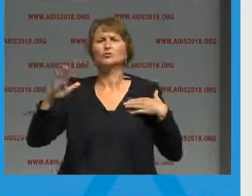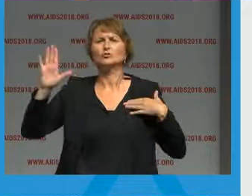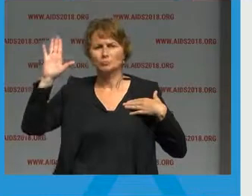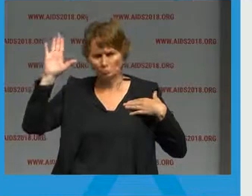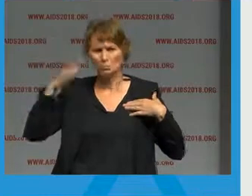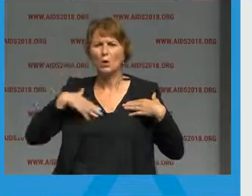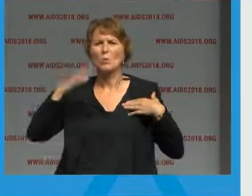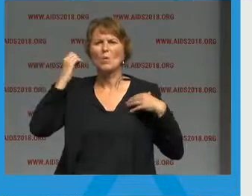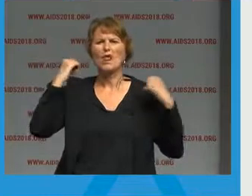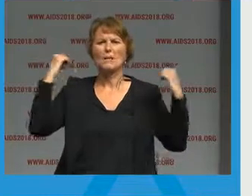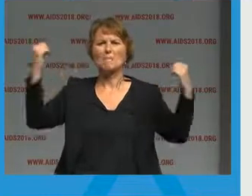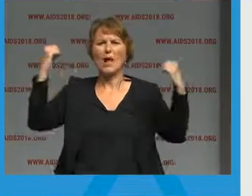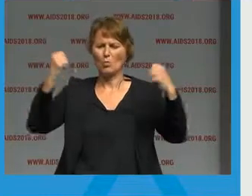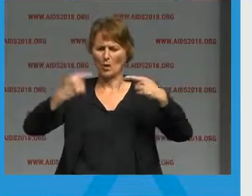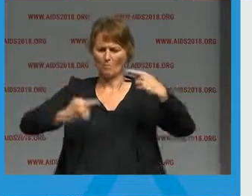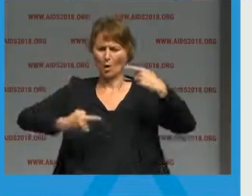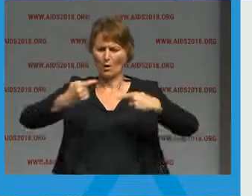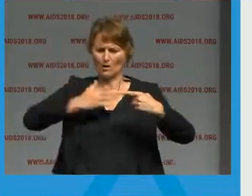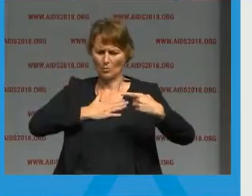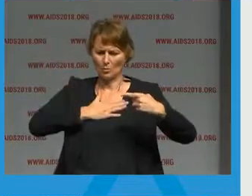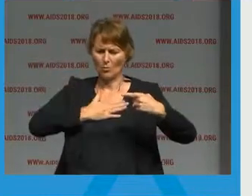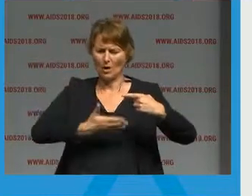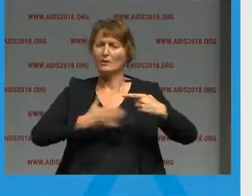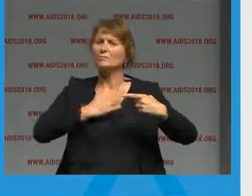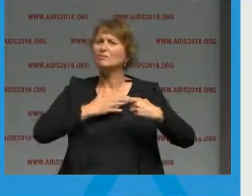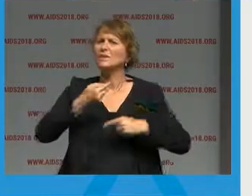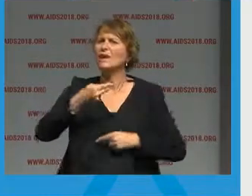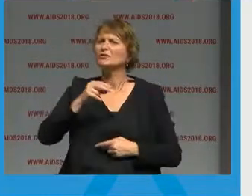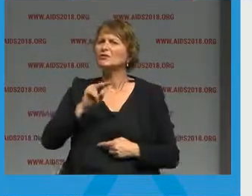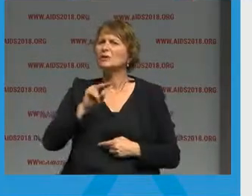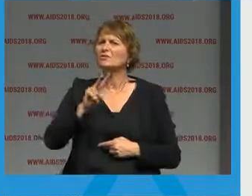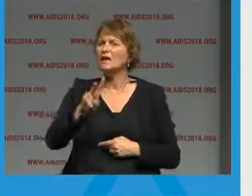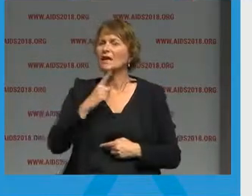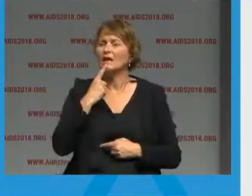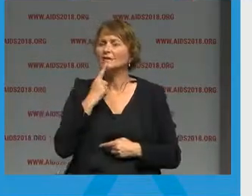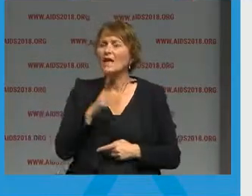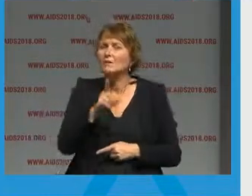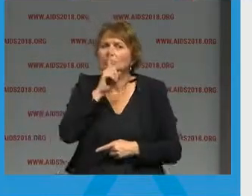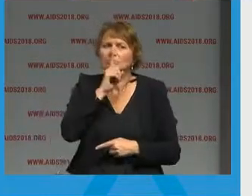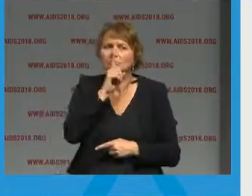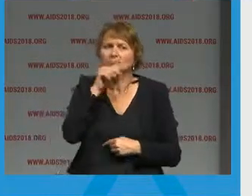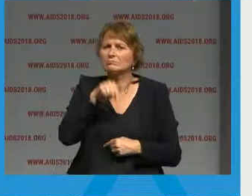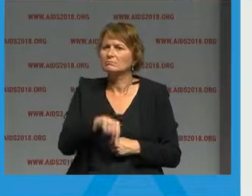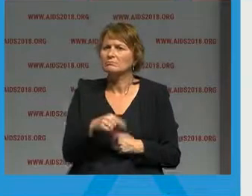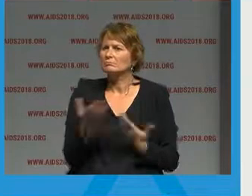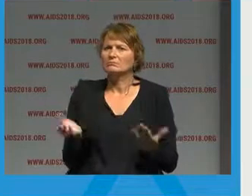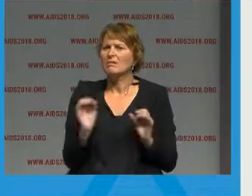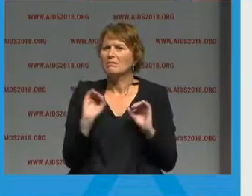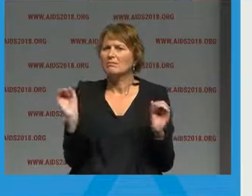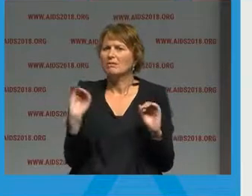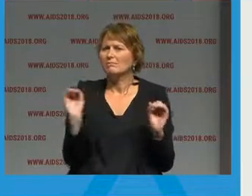their power and political will behind HIV, staying silent on this?